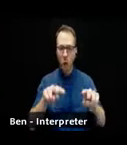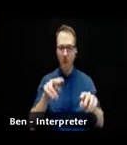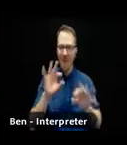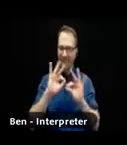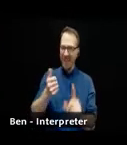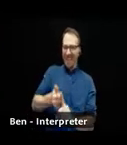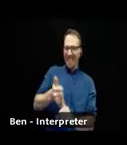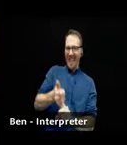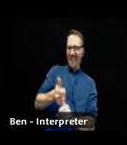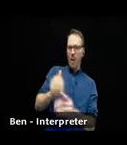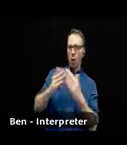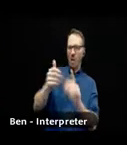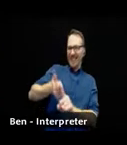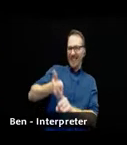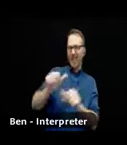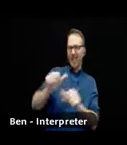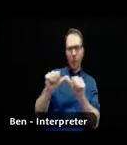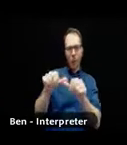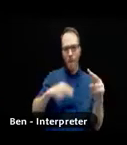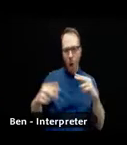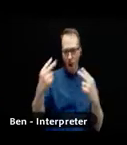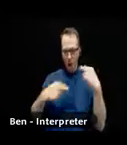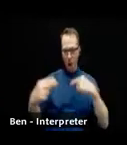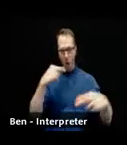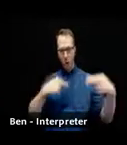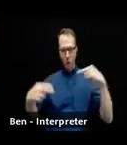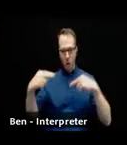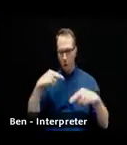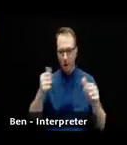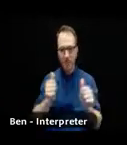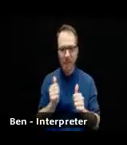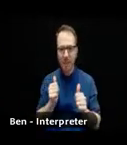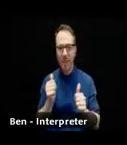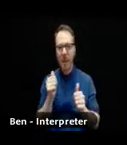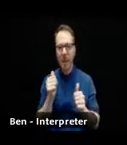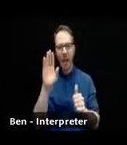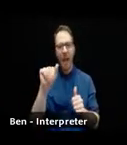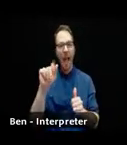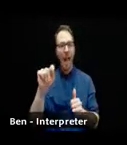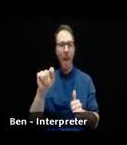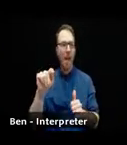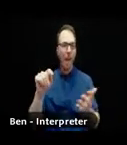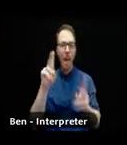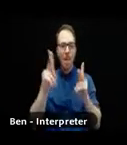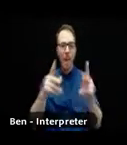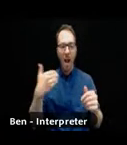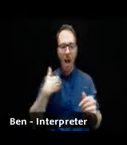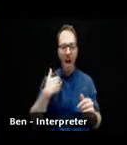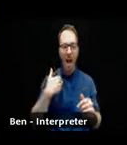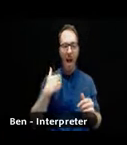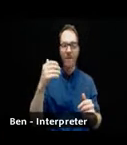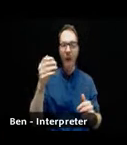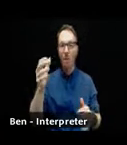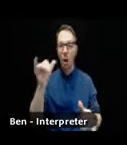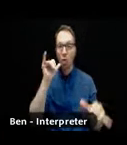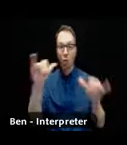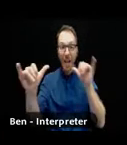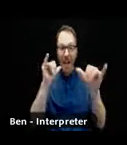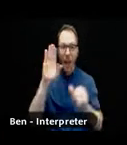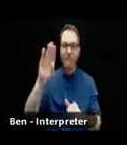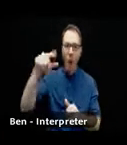community become continued monitors at the barbecue and when people have been drinking and when